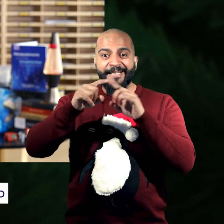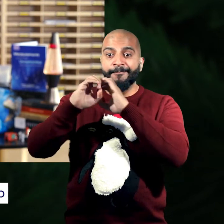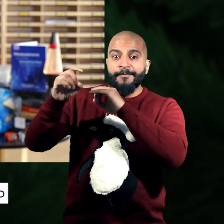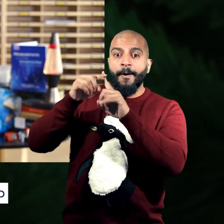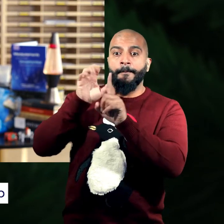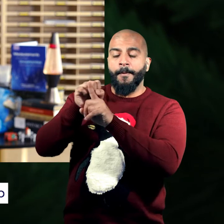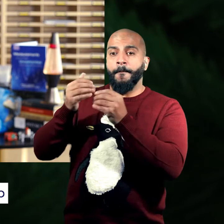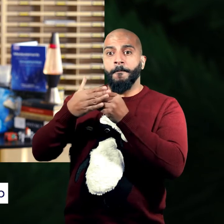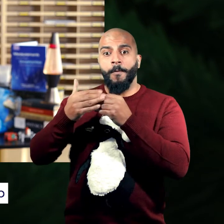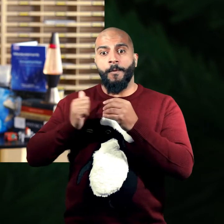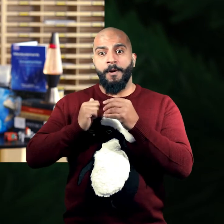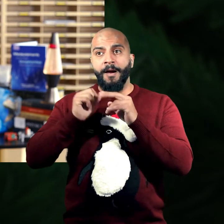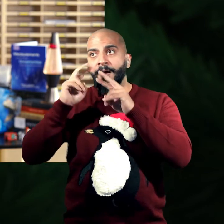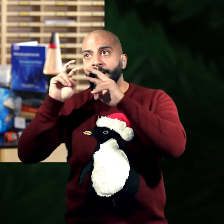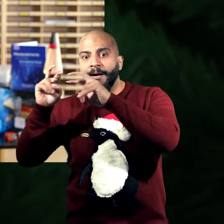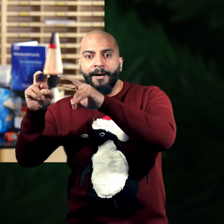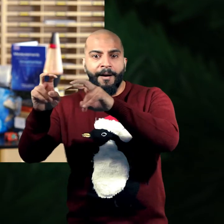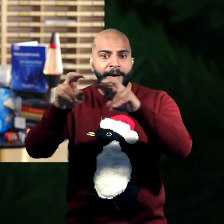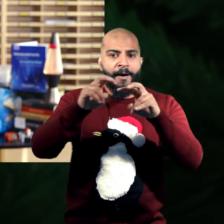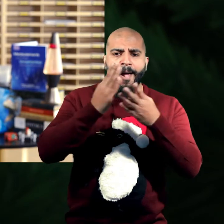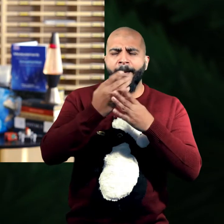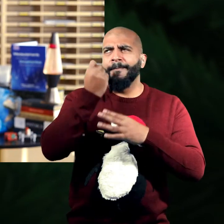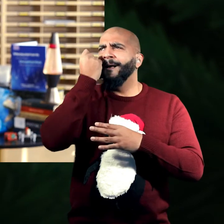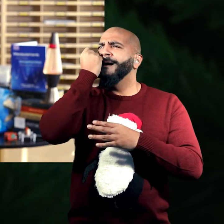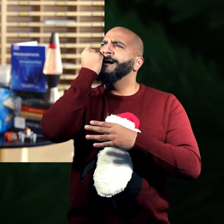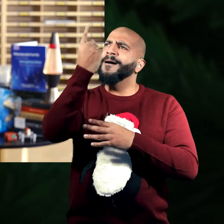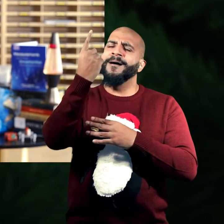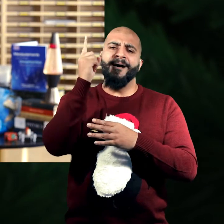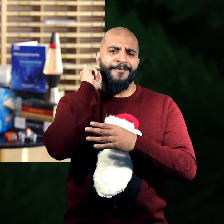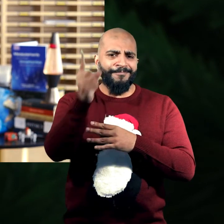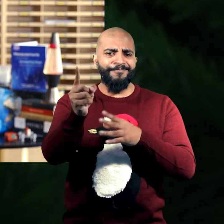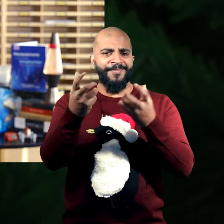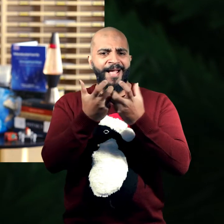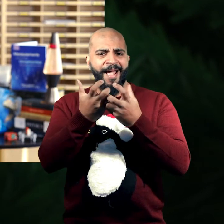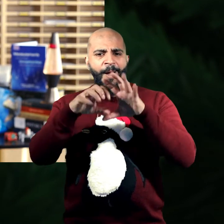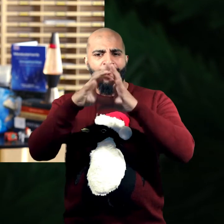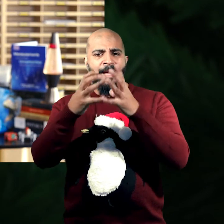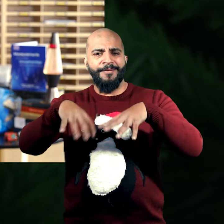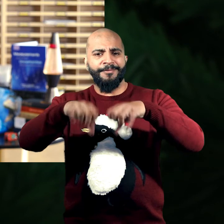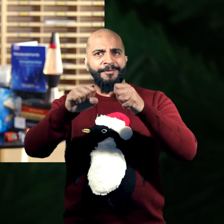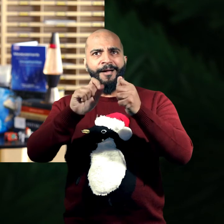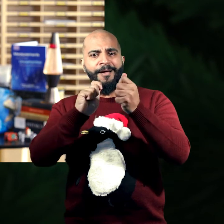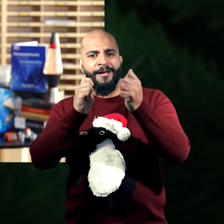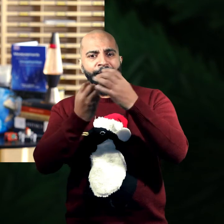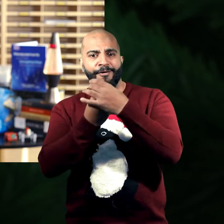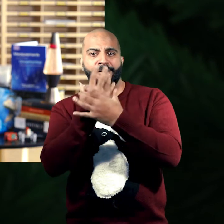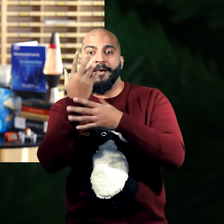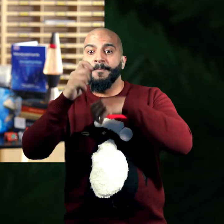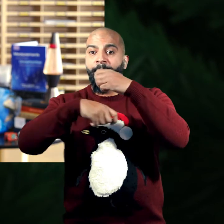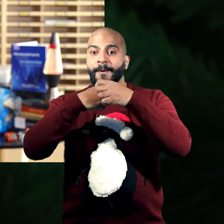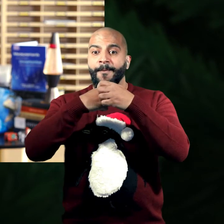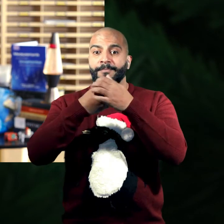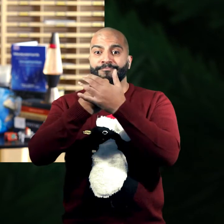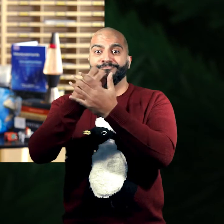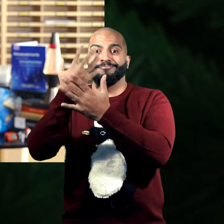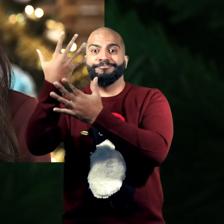like Plato that are coming up to help understand these planets, we're really understanding more about how planets form